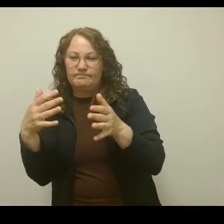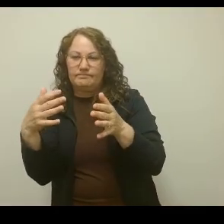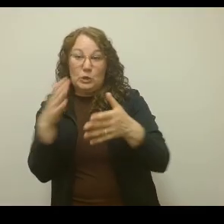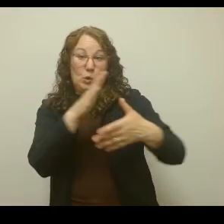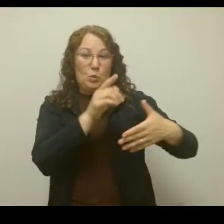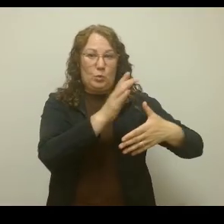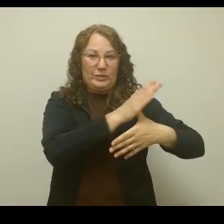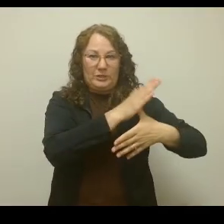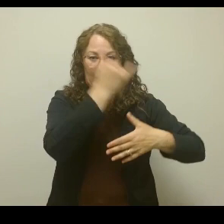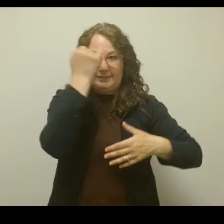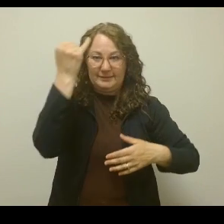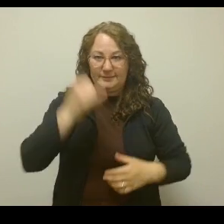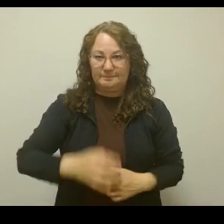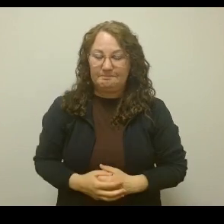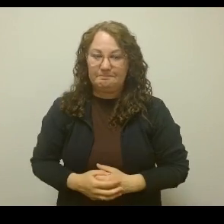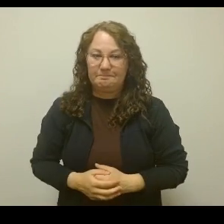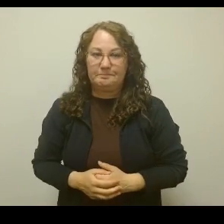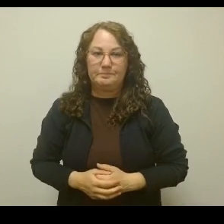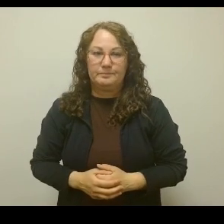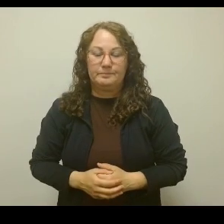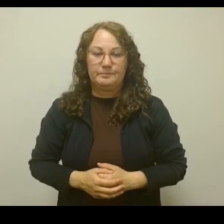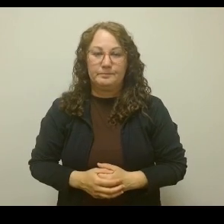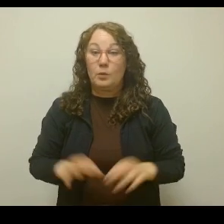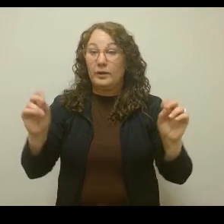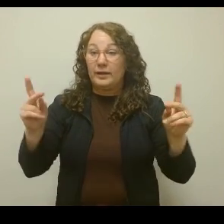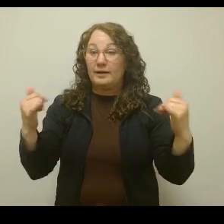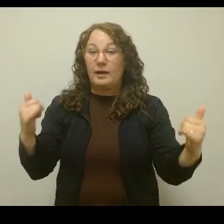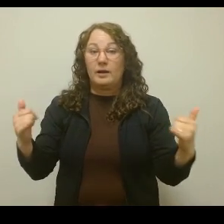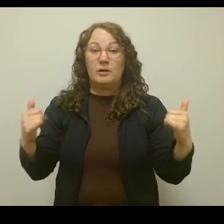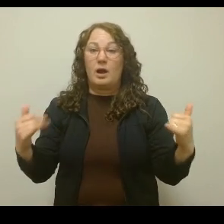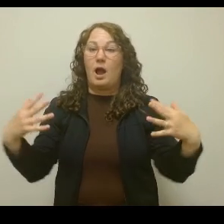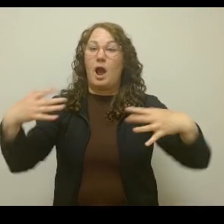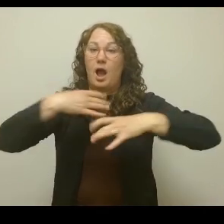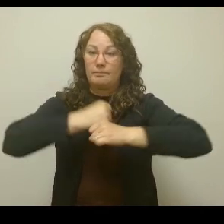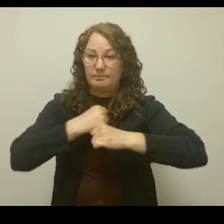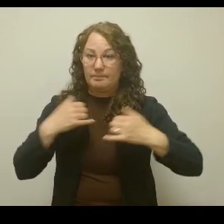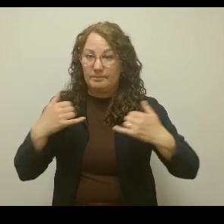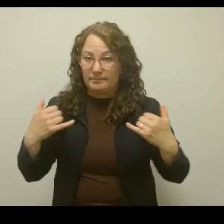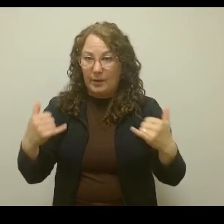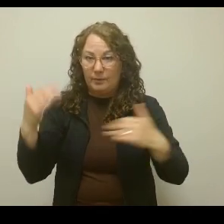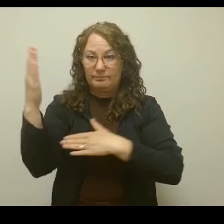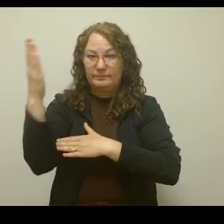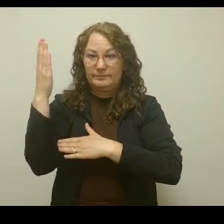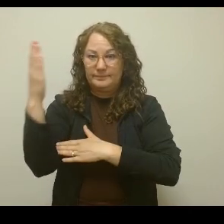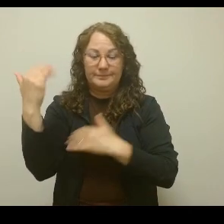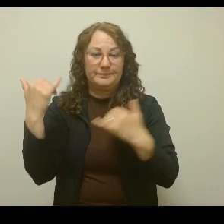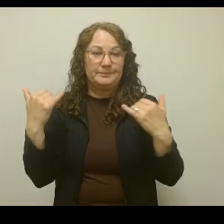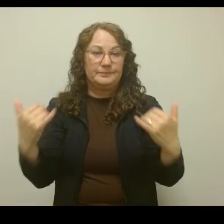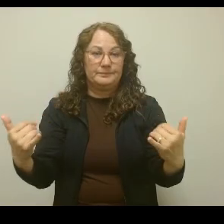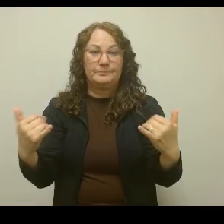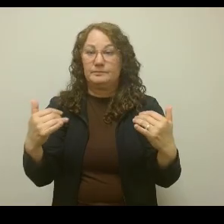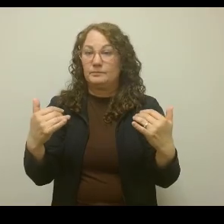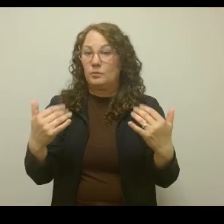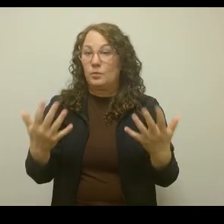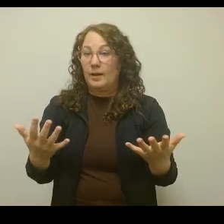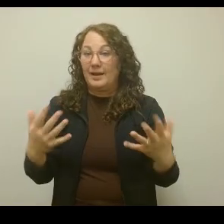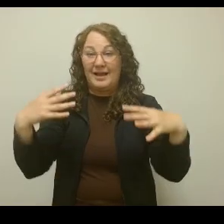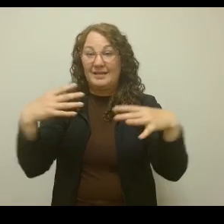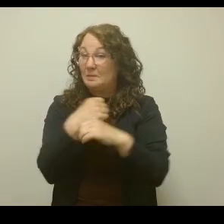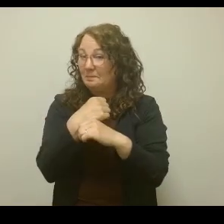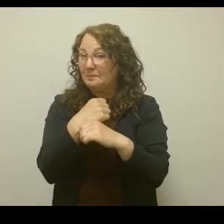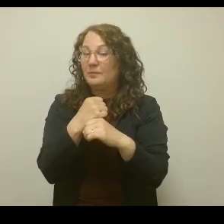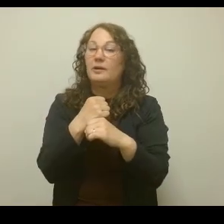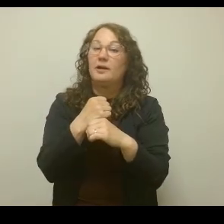original ideas. Okay, so let's wrap up the presentation today with a